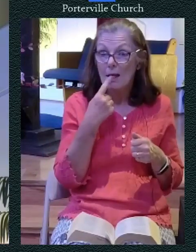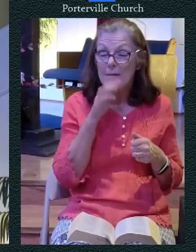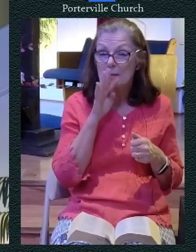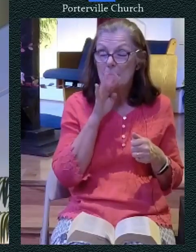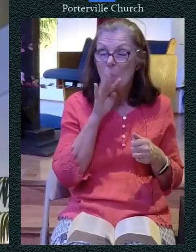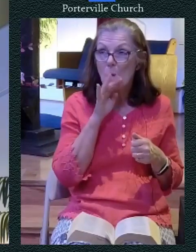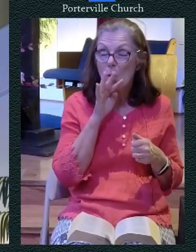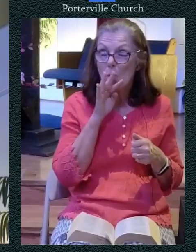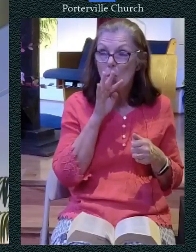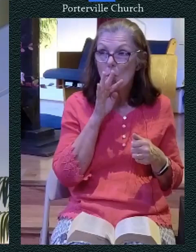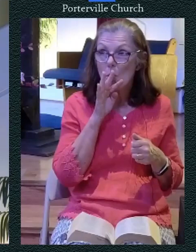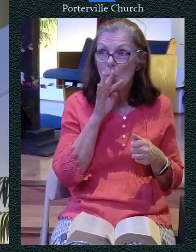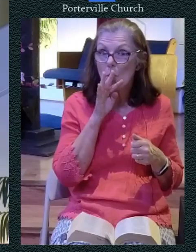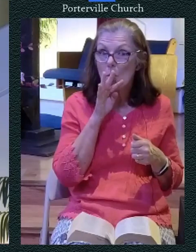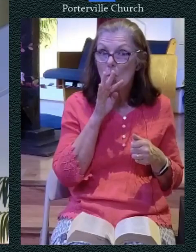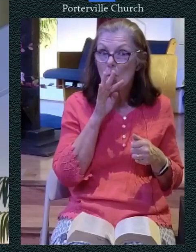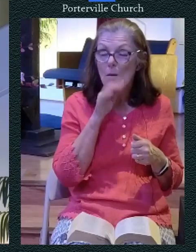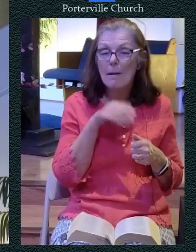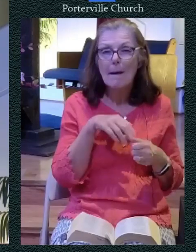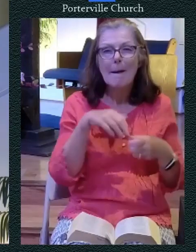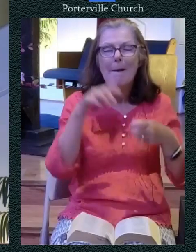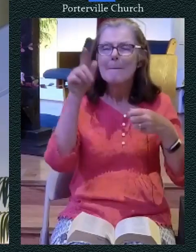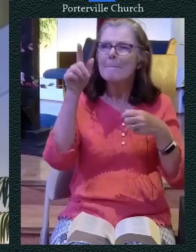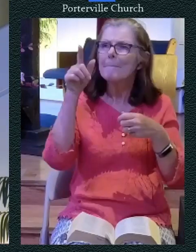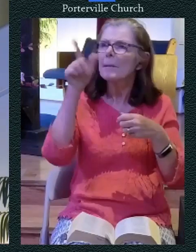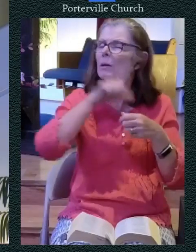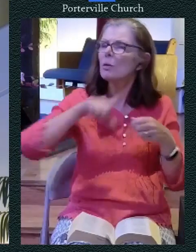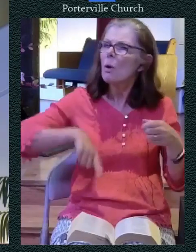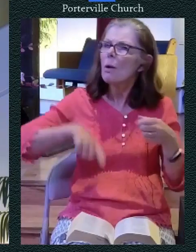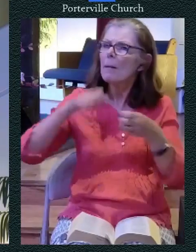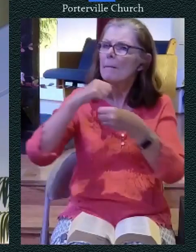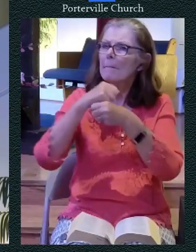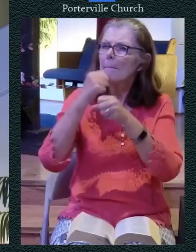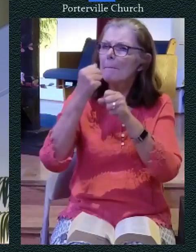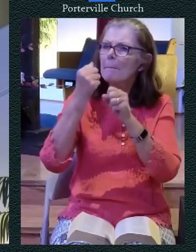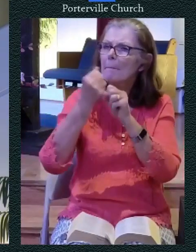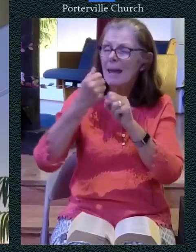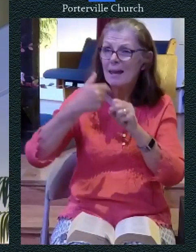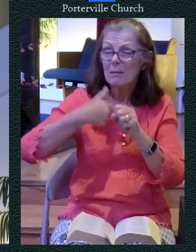Lord, make me to know my end.